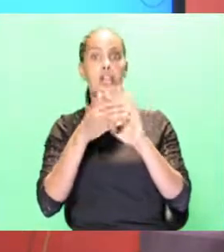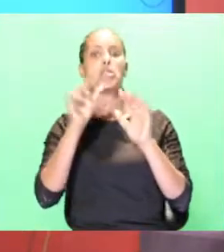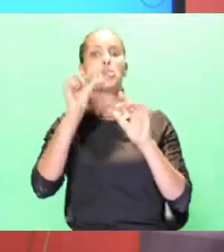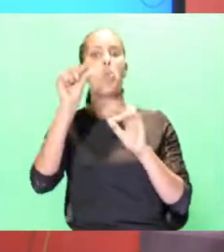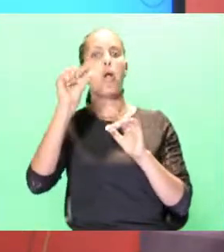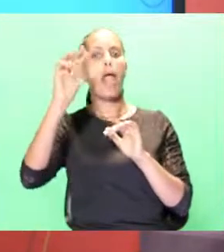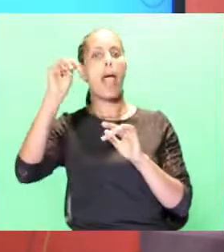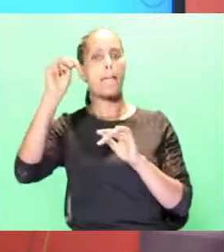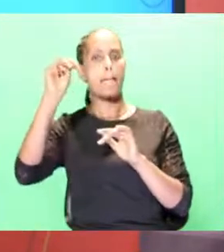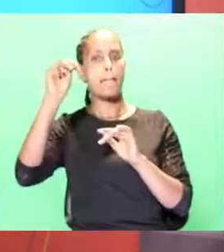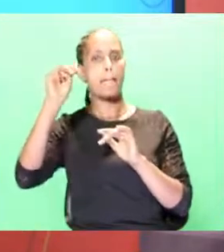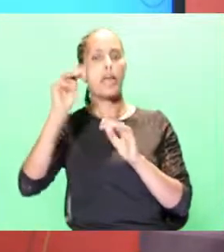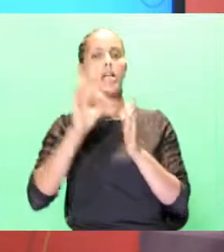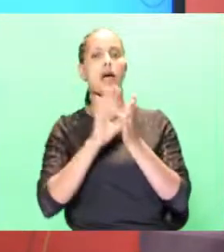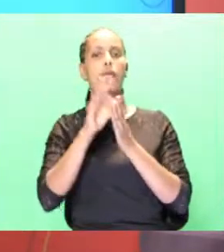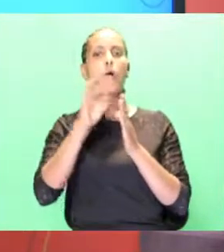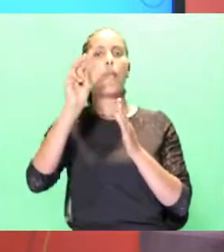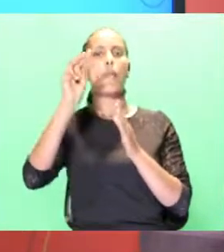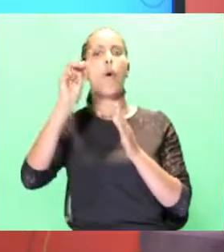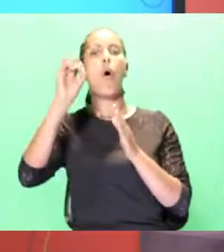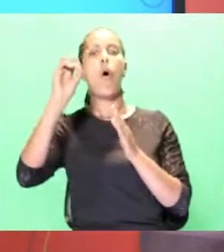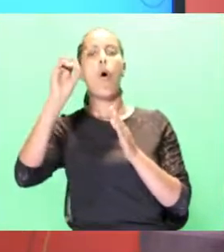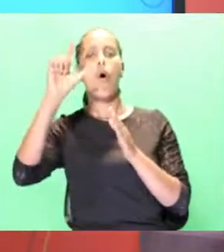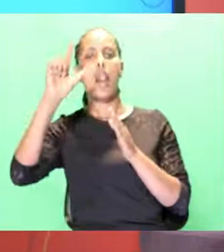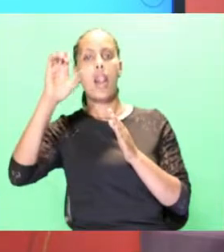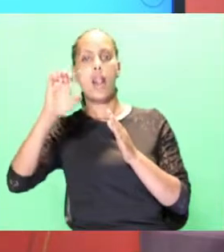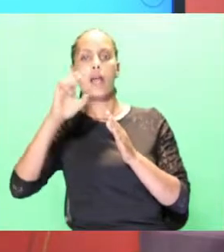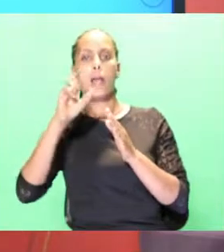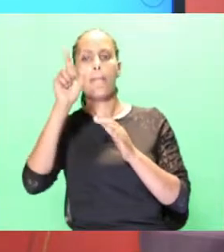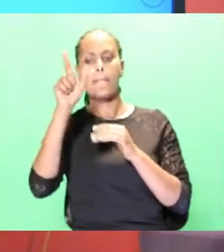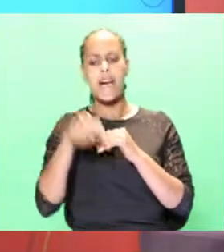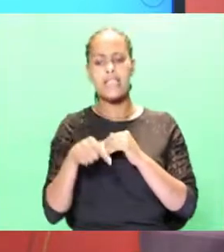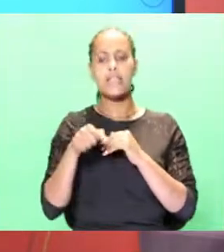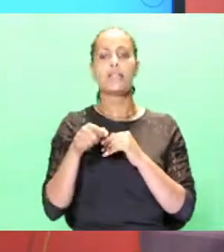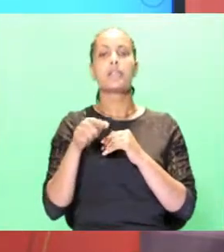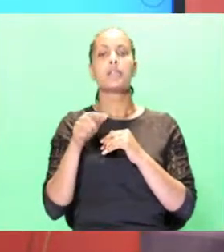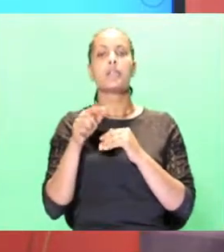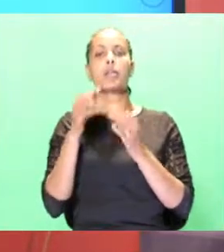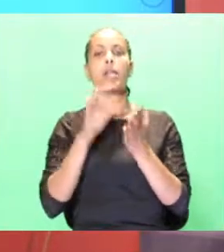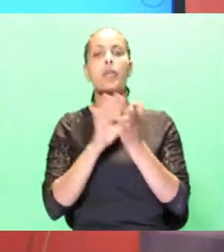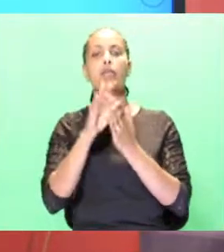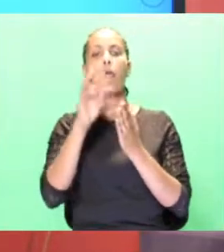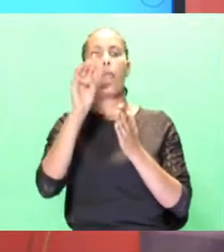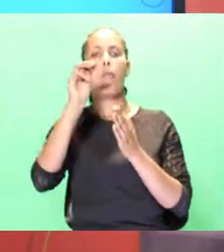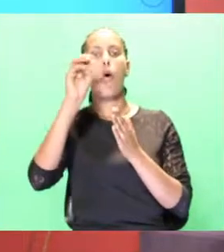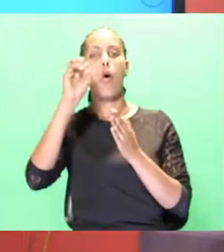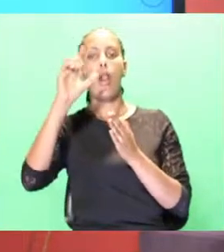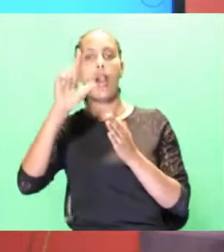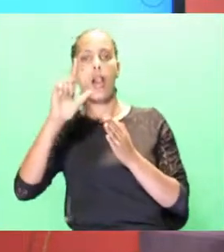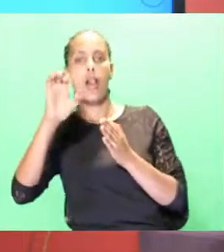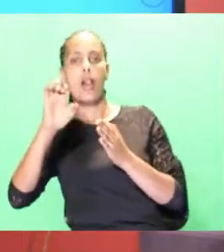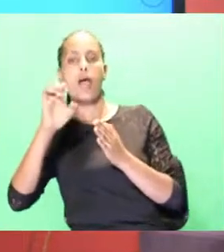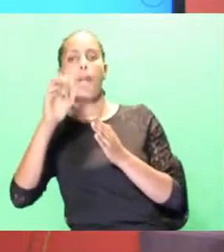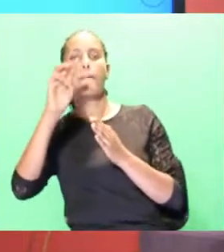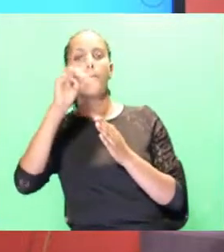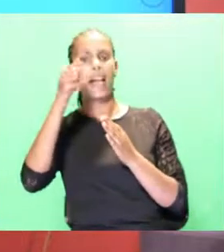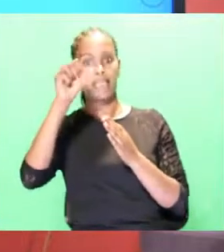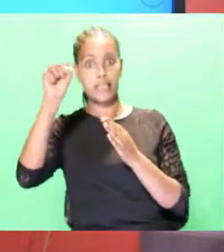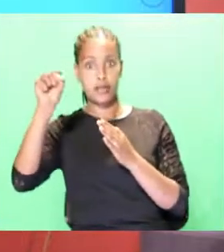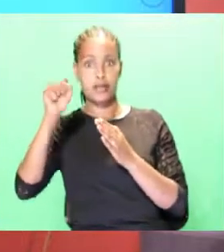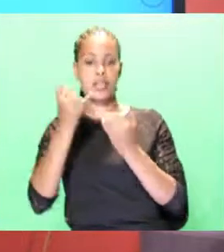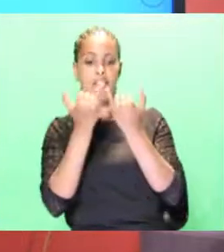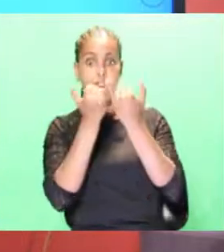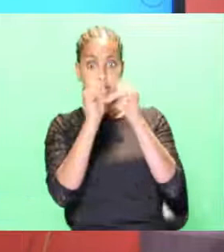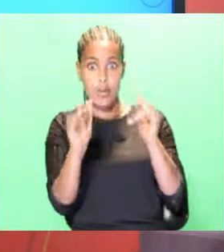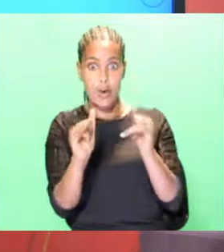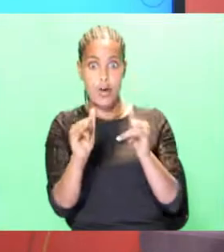m, is number of mole of solute per kg of solvent, but number of mole of solute is mass of solute